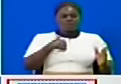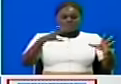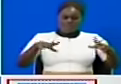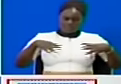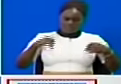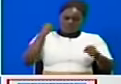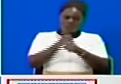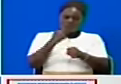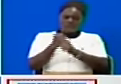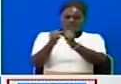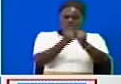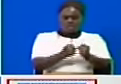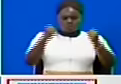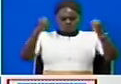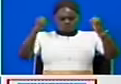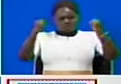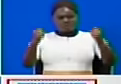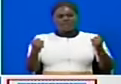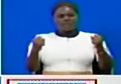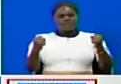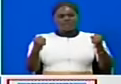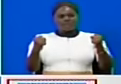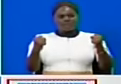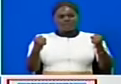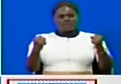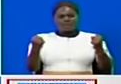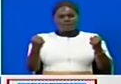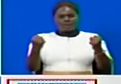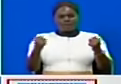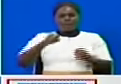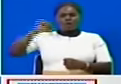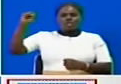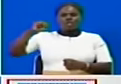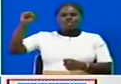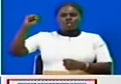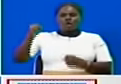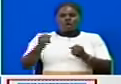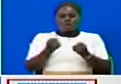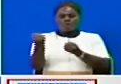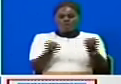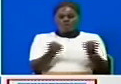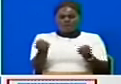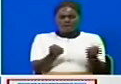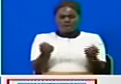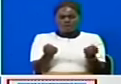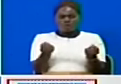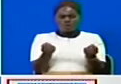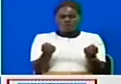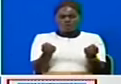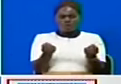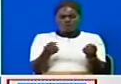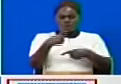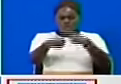work together now to strengthen the vehicle, the political vehicle, the Jubilee political vehicle that will steer